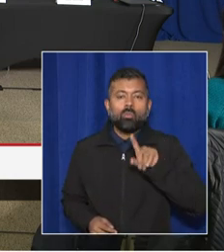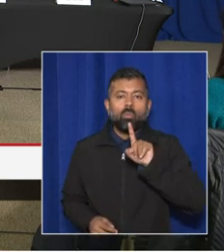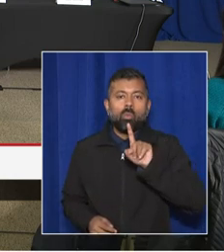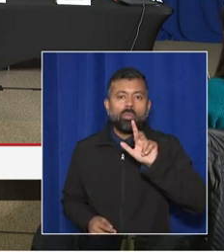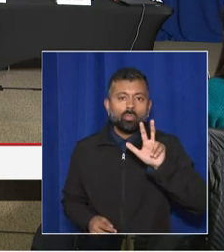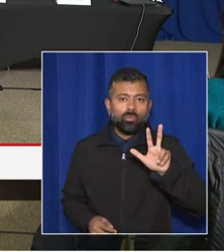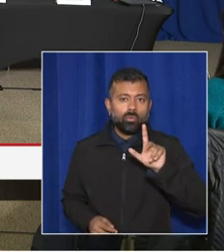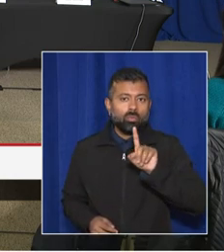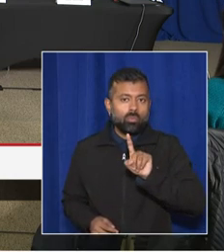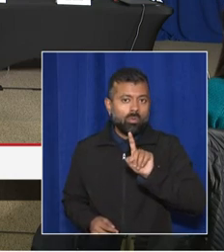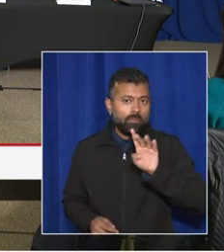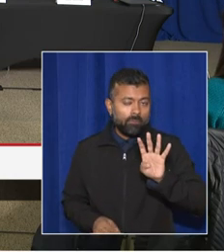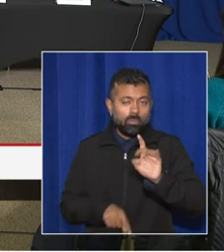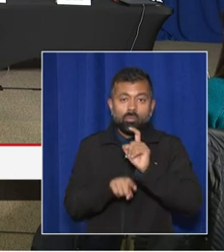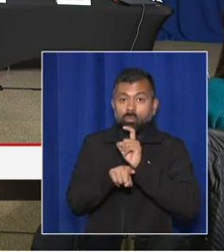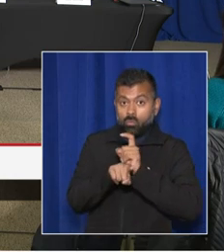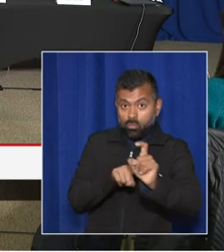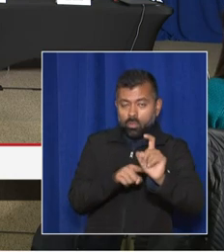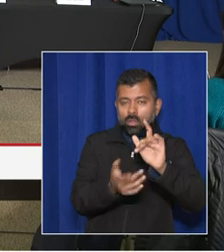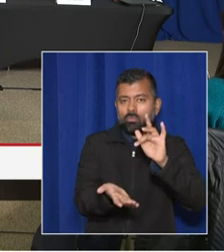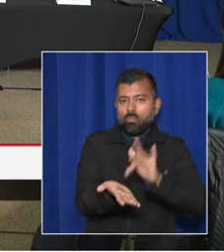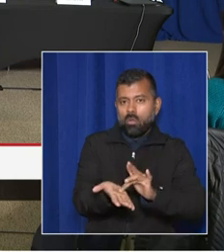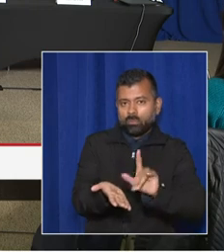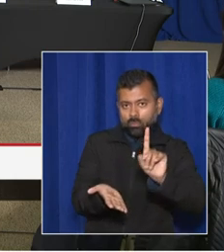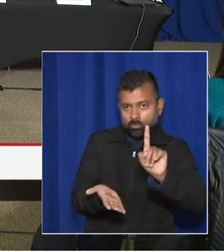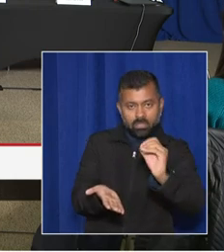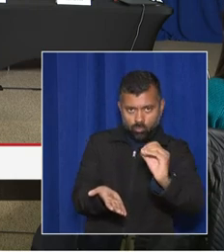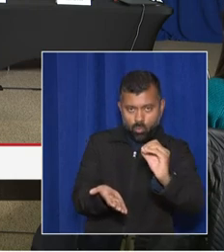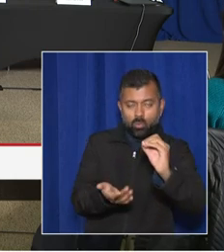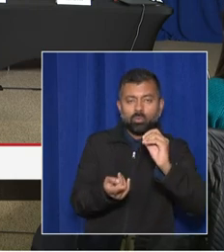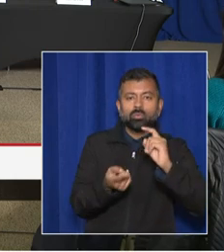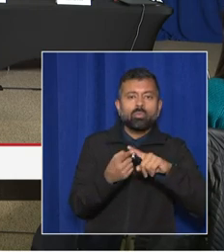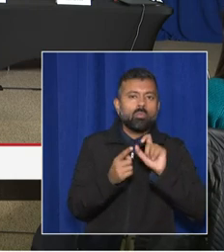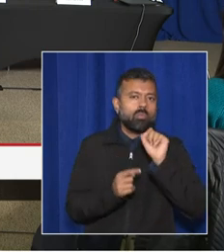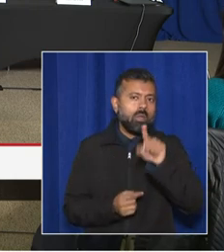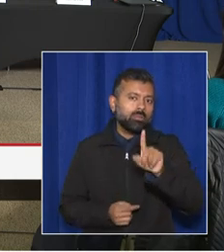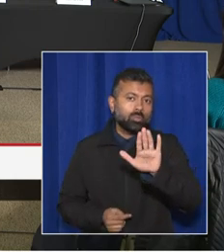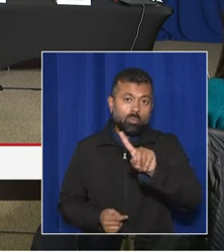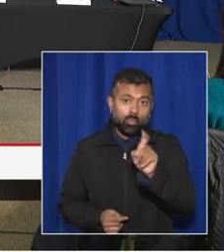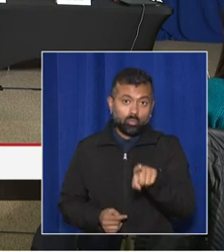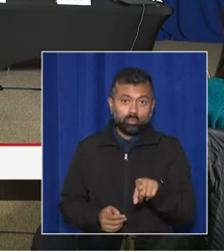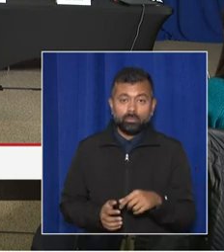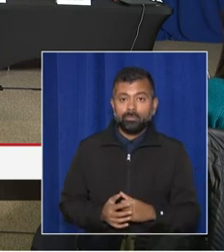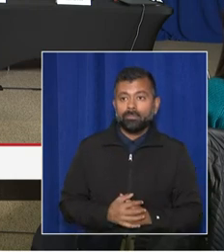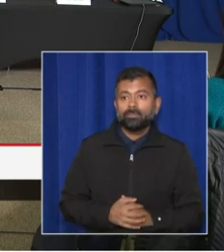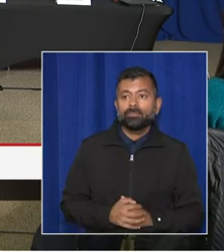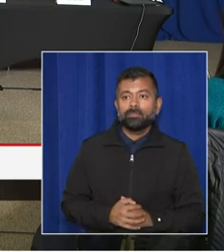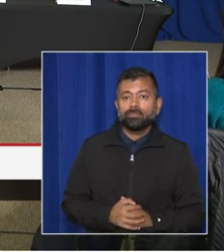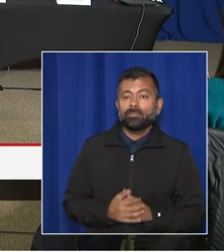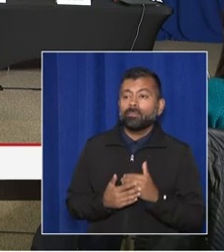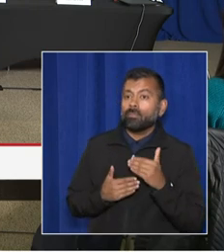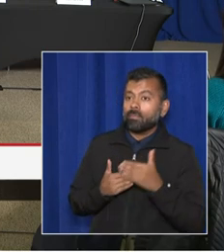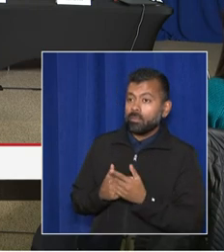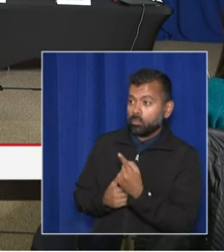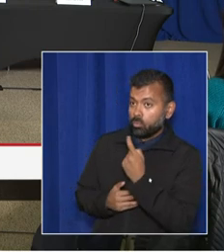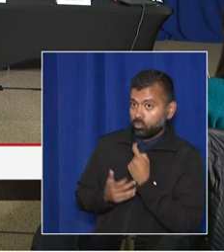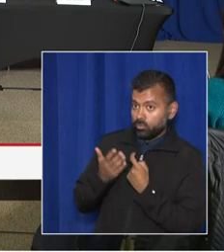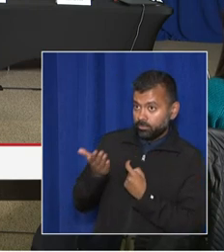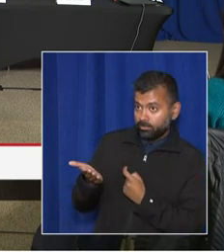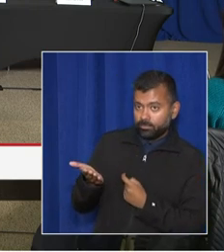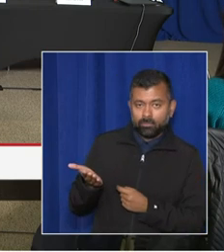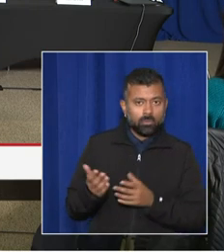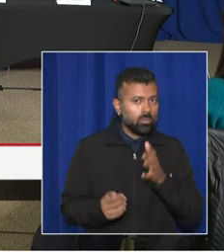Sure. Good morning. This is Ardelie Wright. I'm an ANC for 7D03 in Parkside, and I have a multi-part